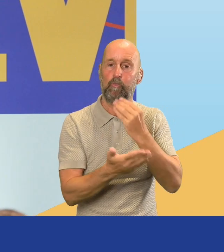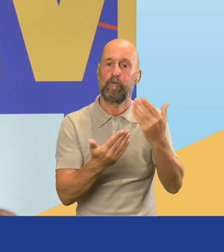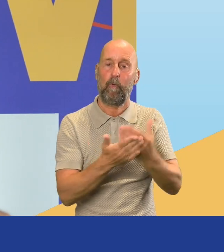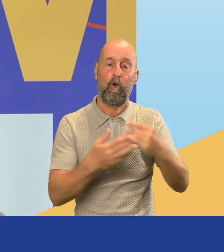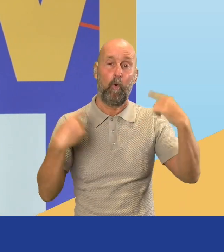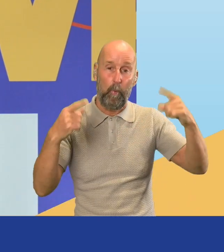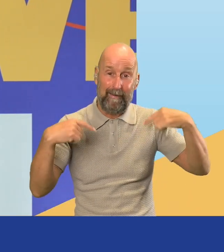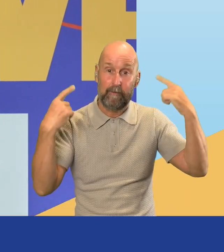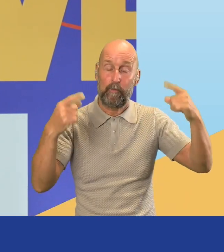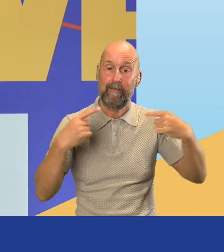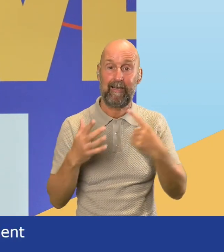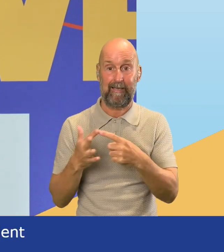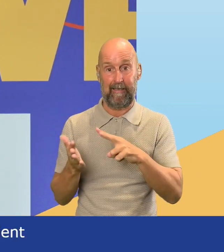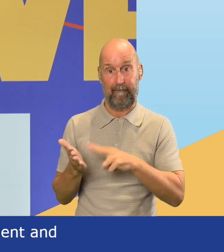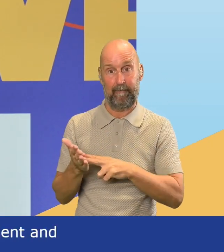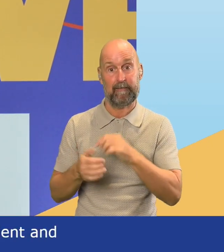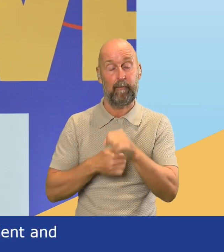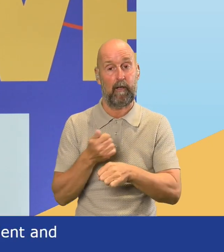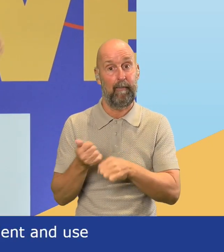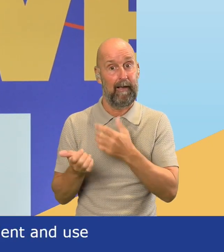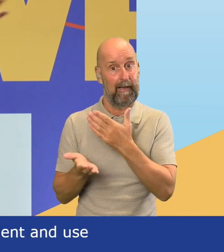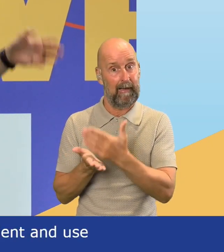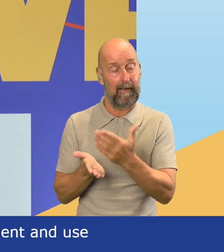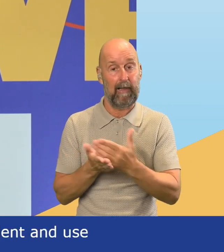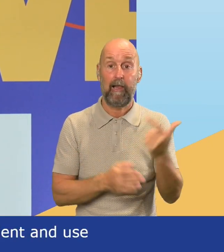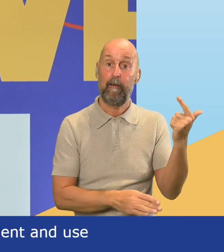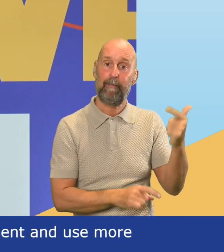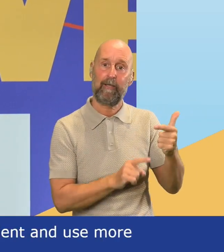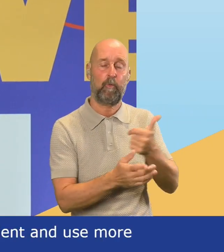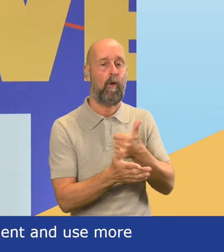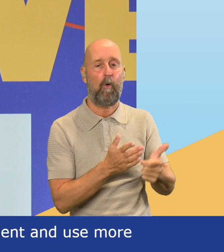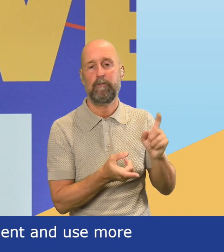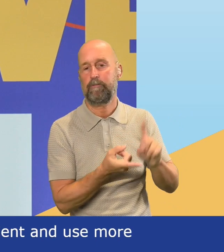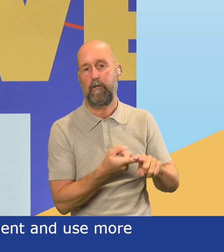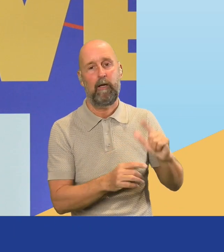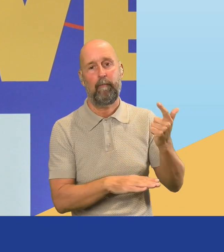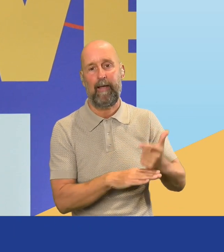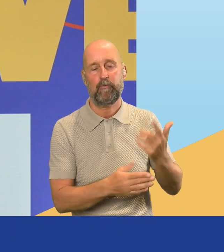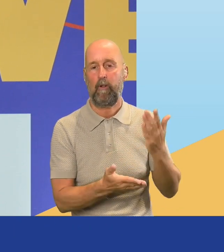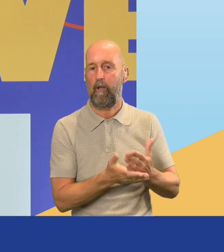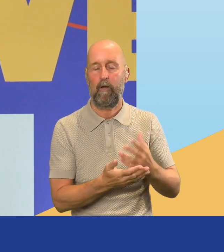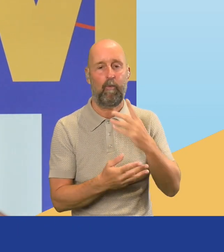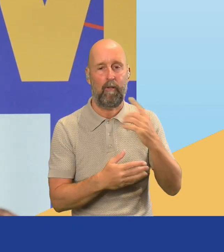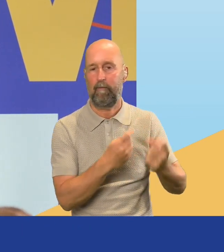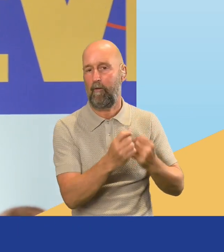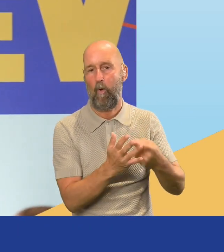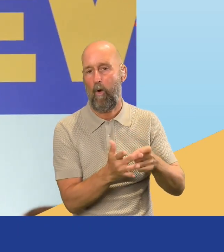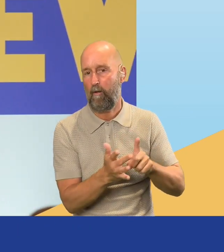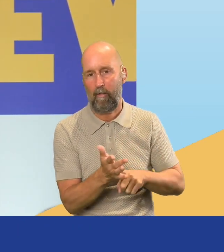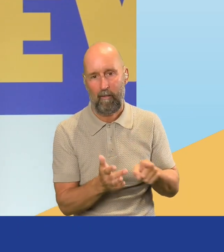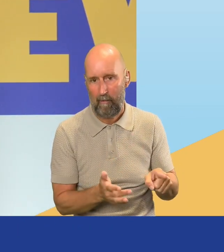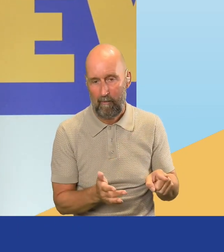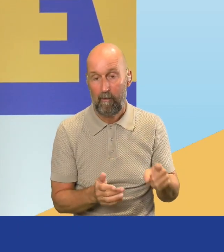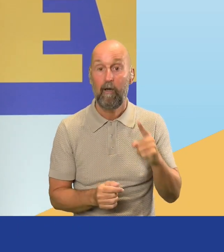renewables, EVs get cleaner. A petrol car is always a petrol car. It will always burn fossil fuel. But an EV can